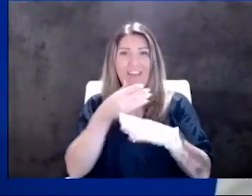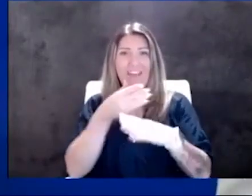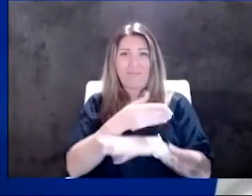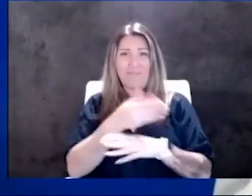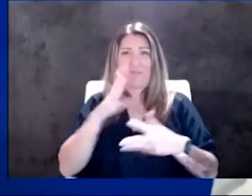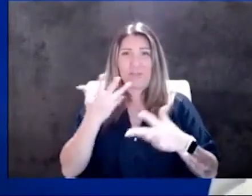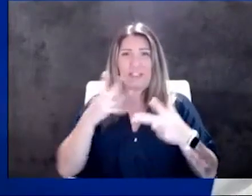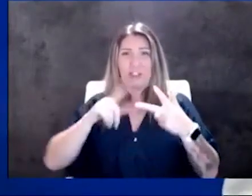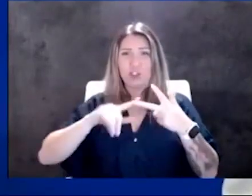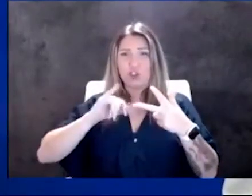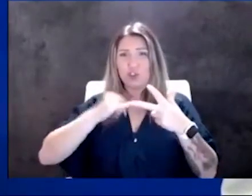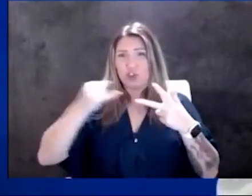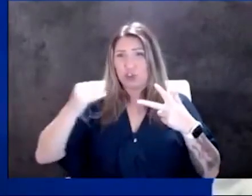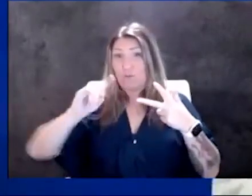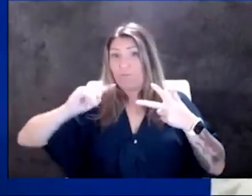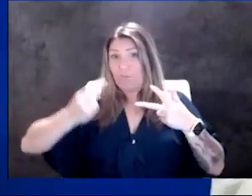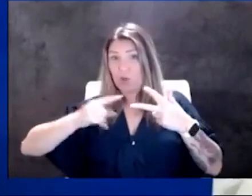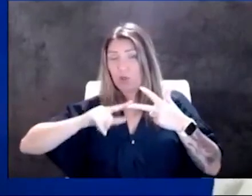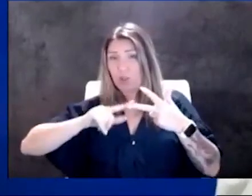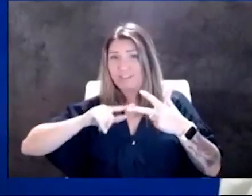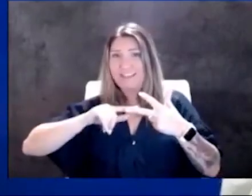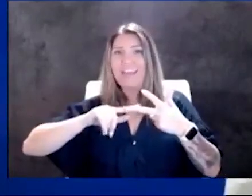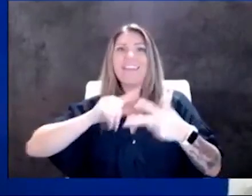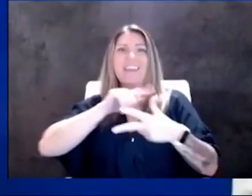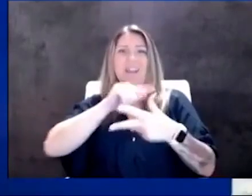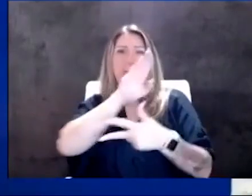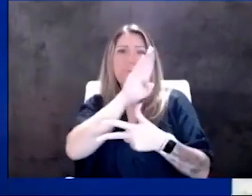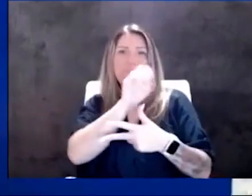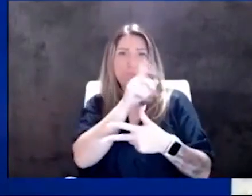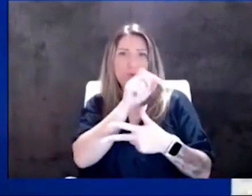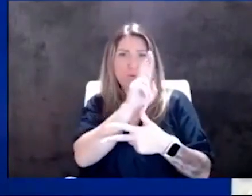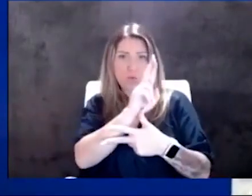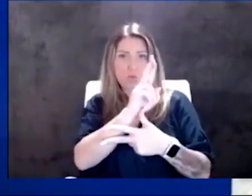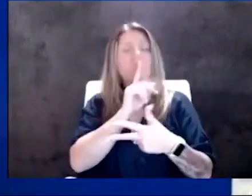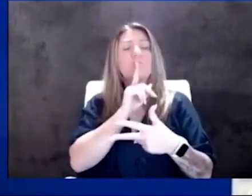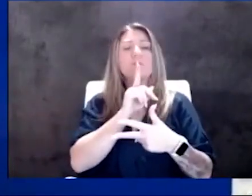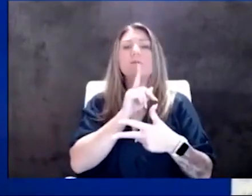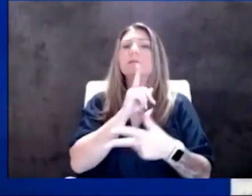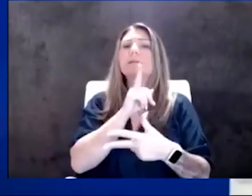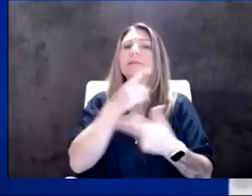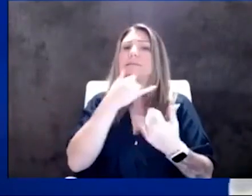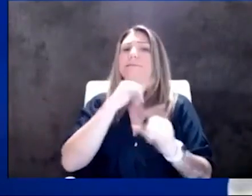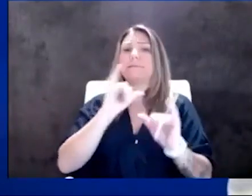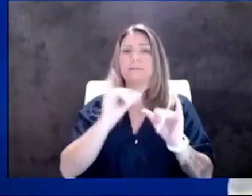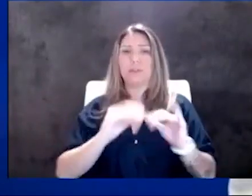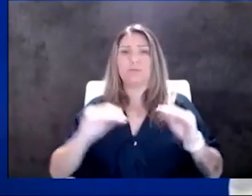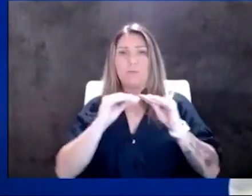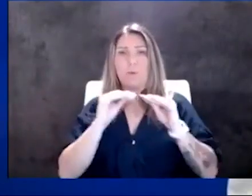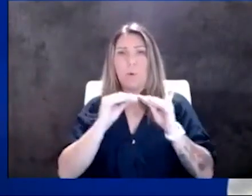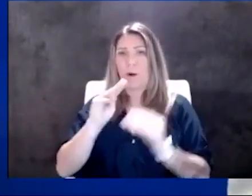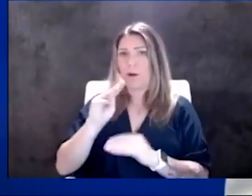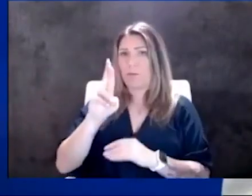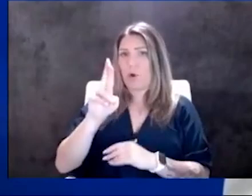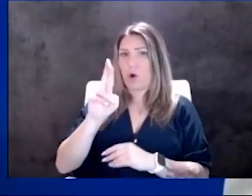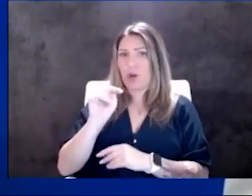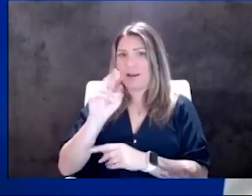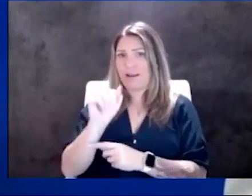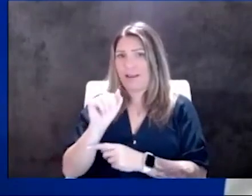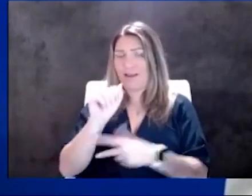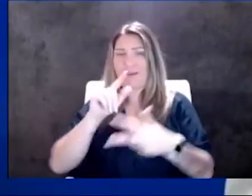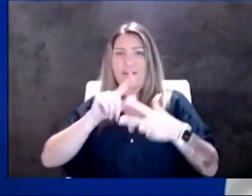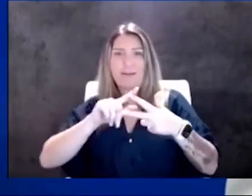data. Having said that, the half dose of Moderna still has more mRNA in it, Hawkeye, than does the Pfizer vaccine.